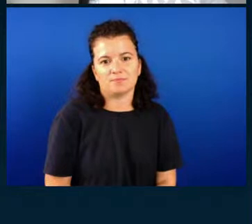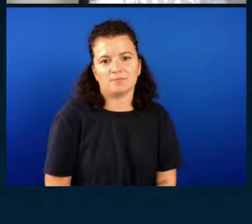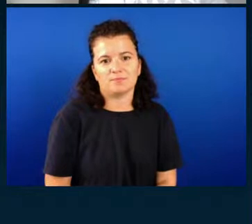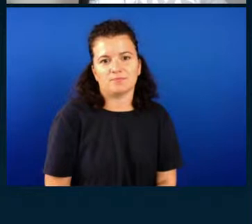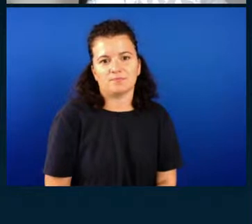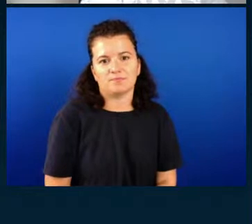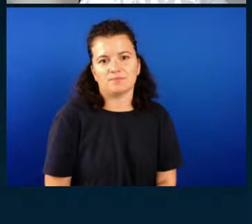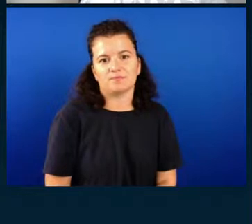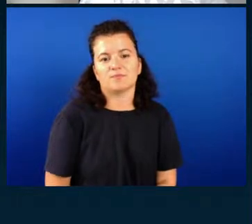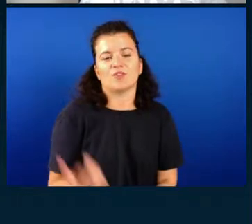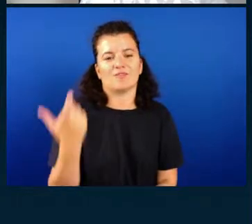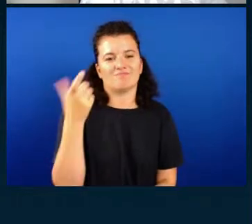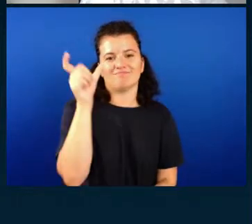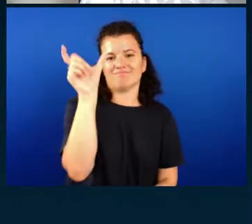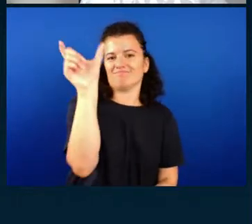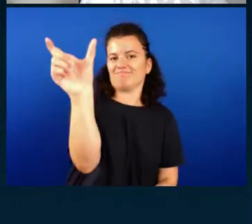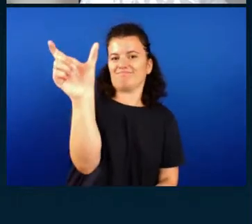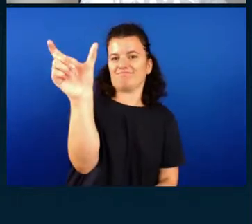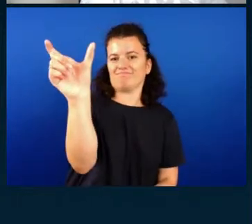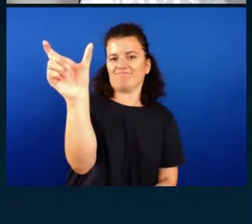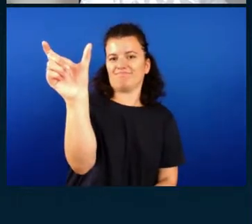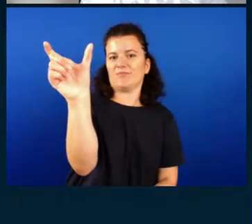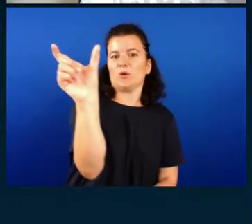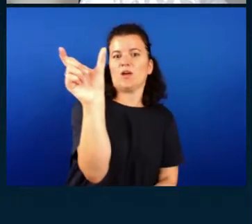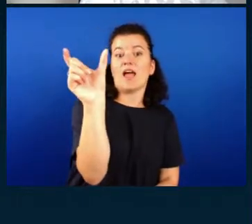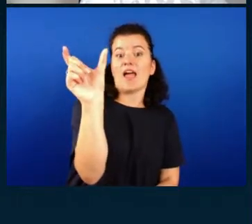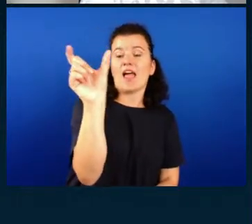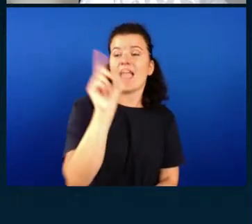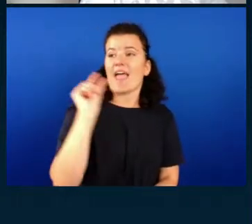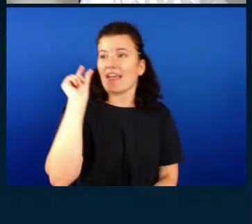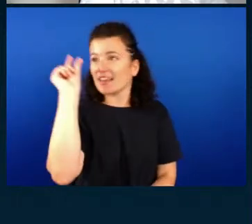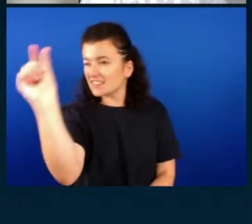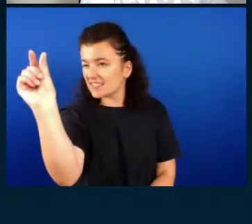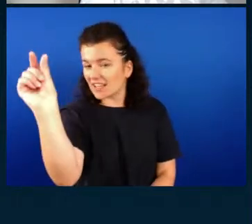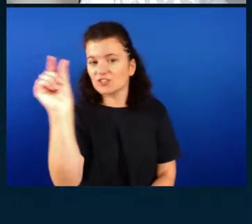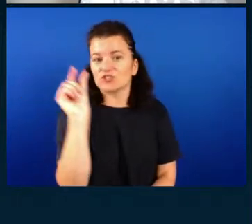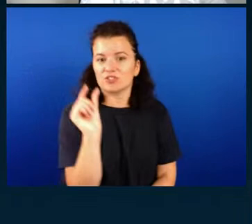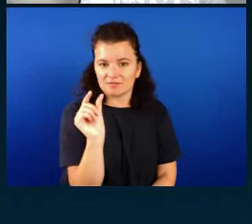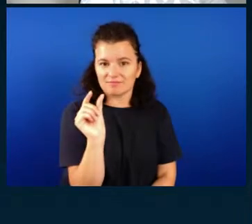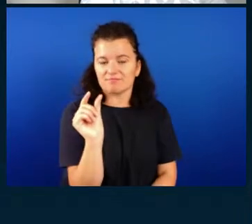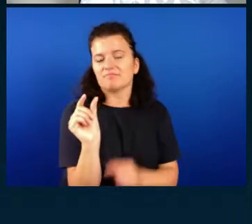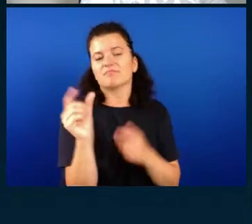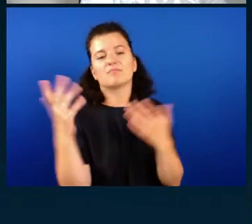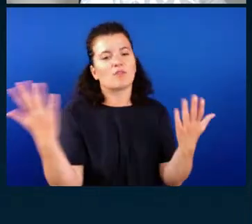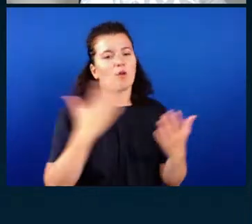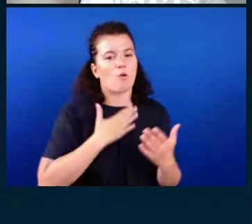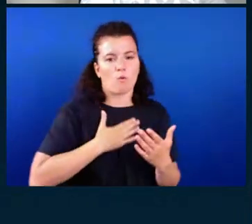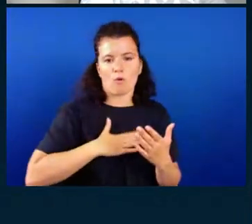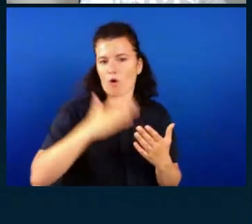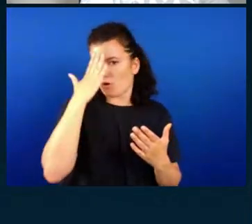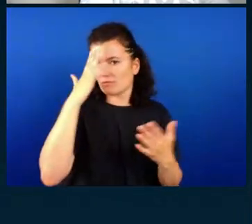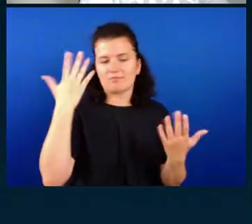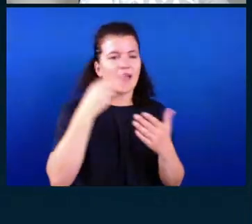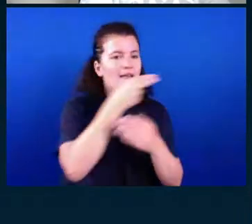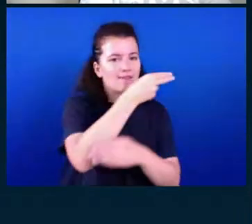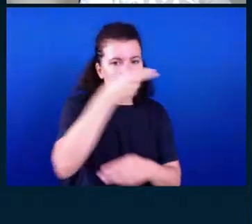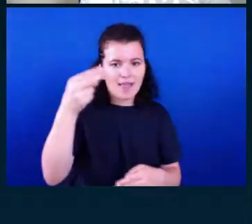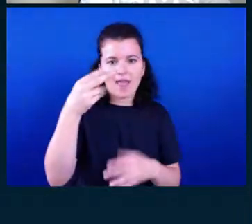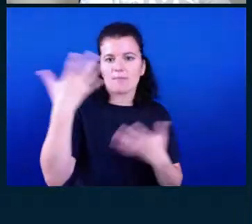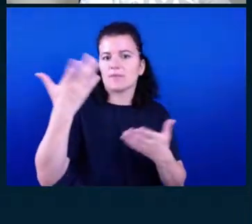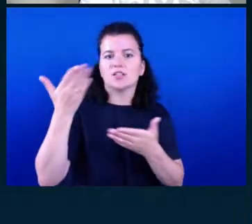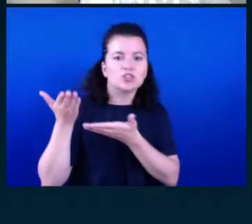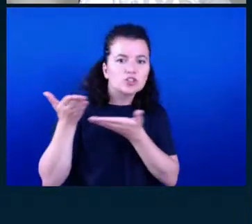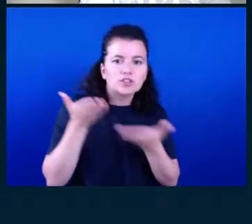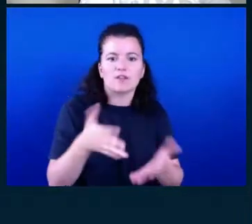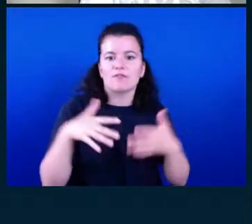your extension, and you give some metadata, the name, what kind of service it's going to use, icon, okay, all the